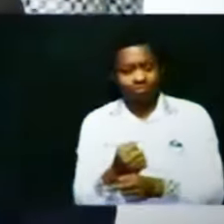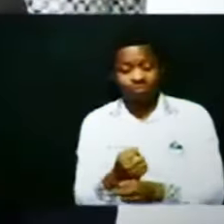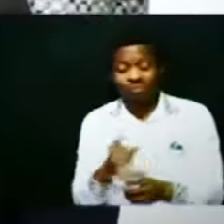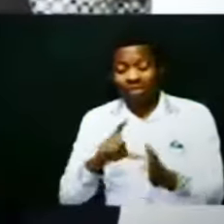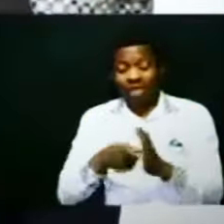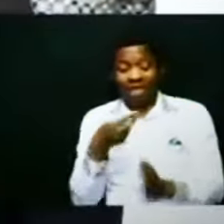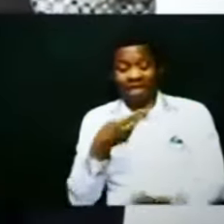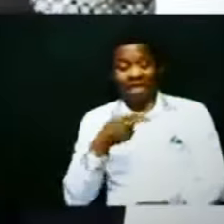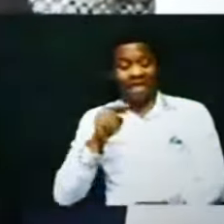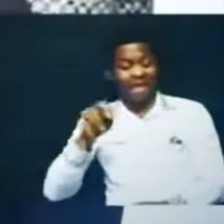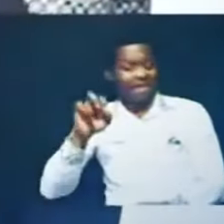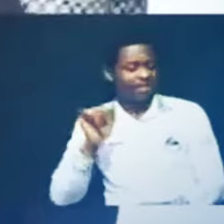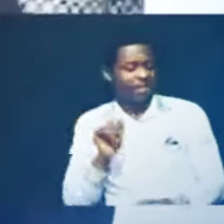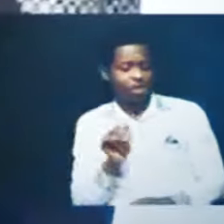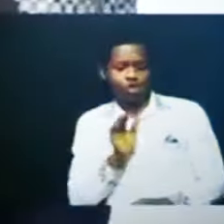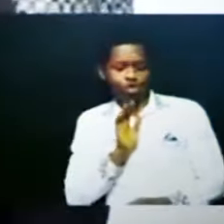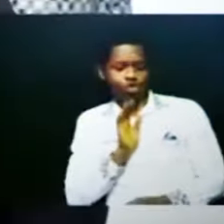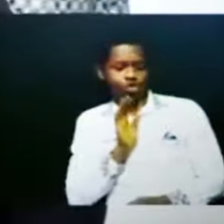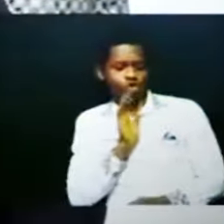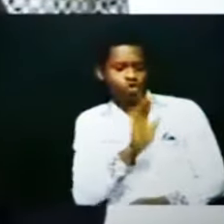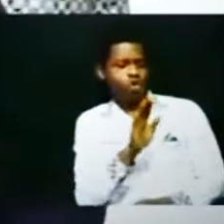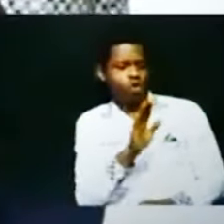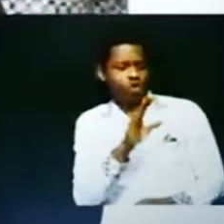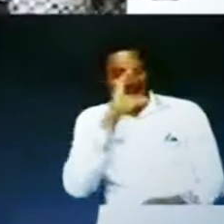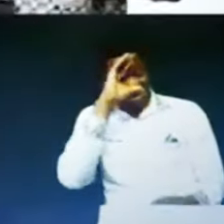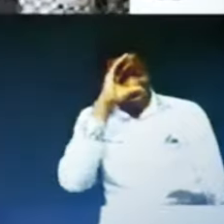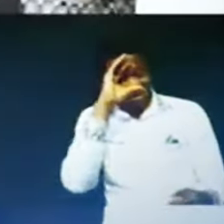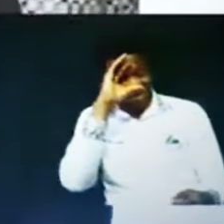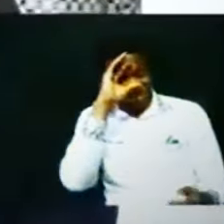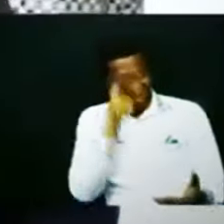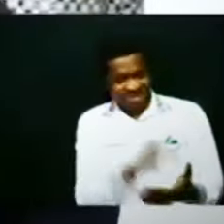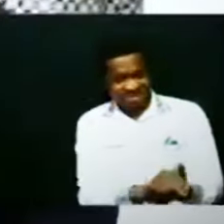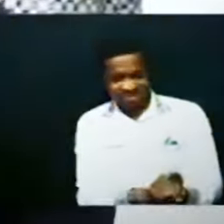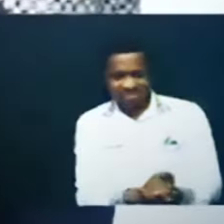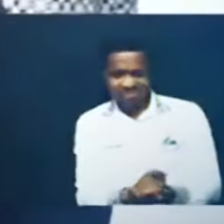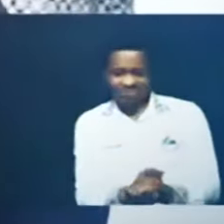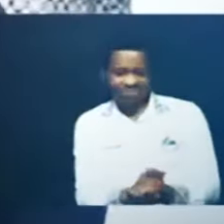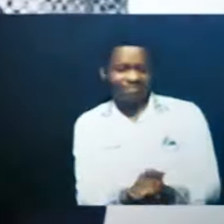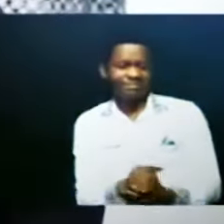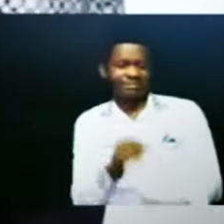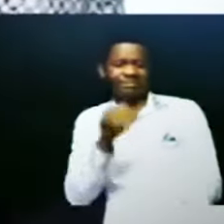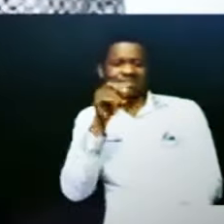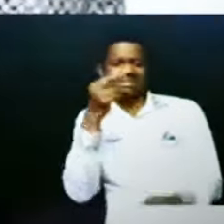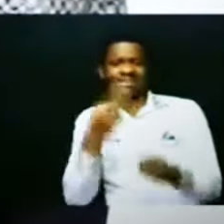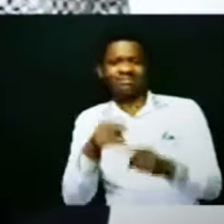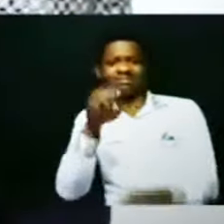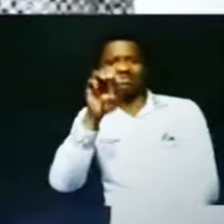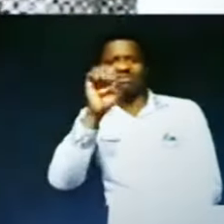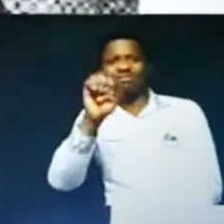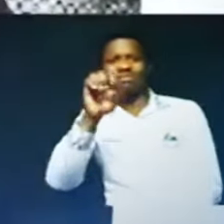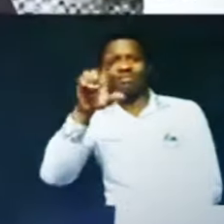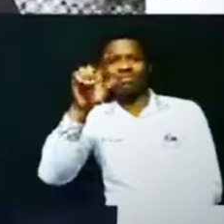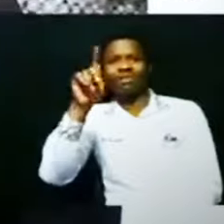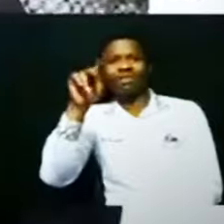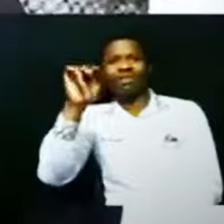husband, Elkanah, would say to her, Hannah, why are you weeping? Why don't you eat?